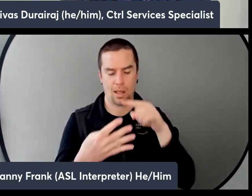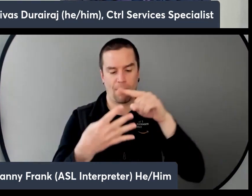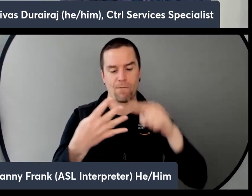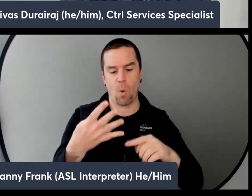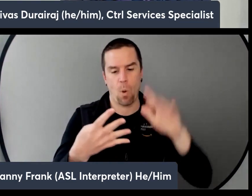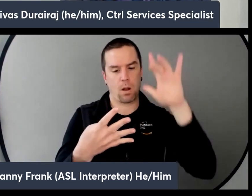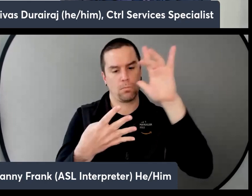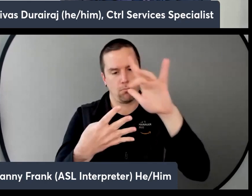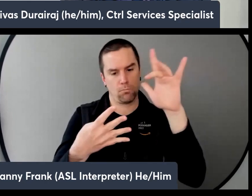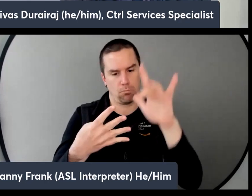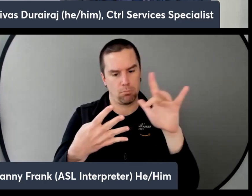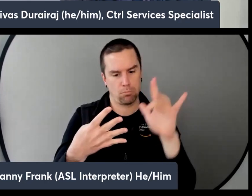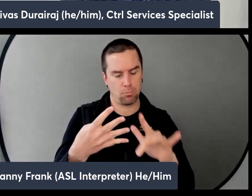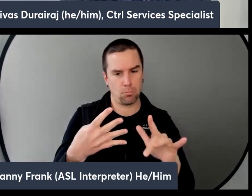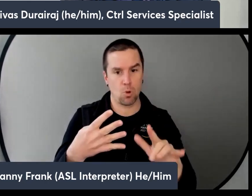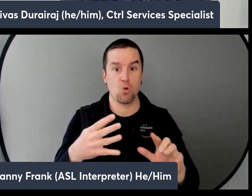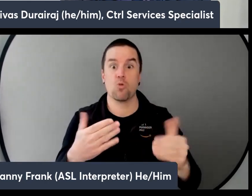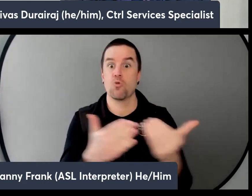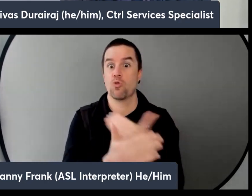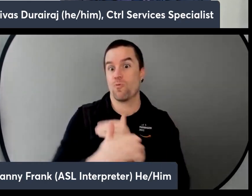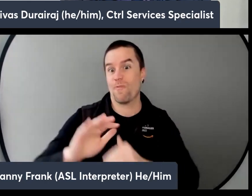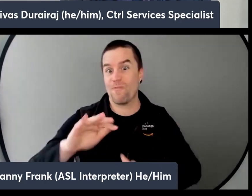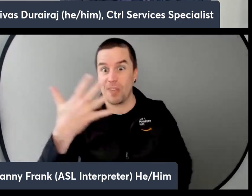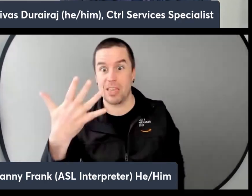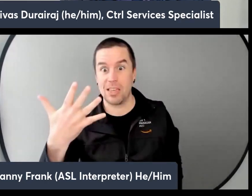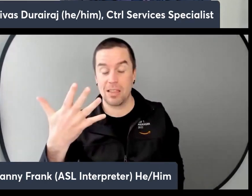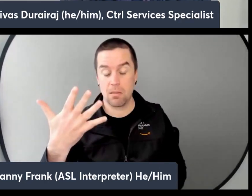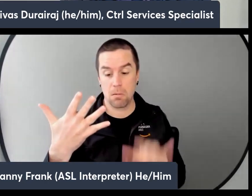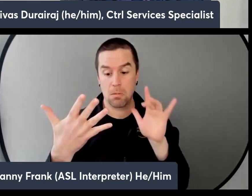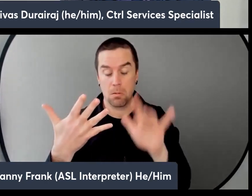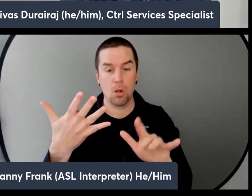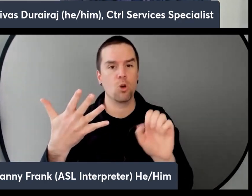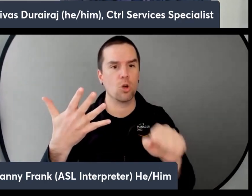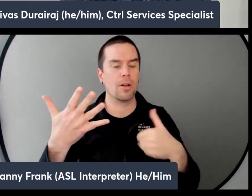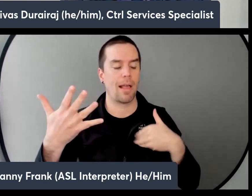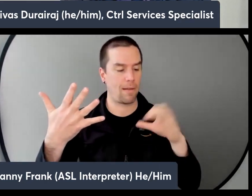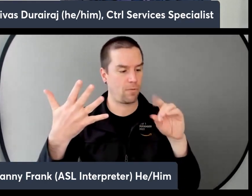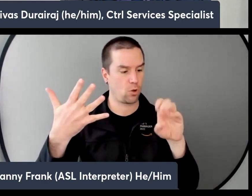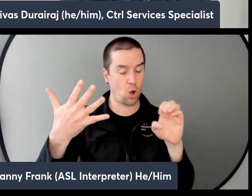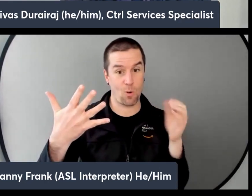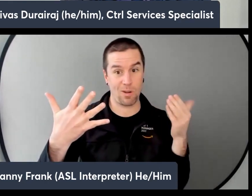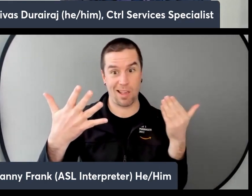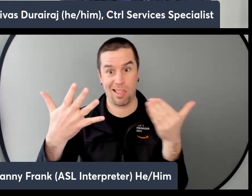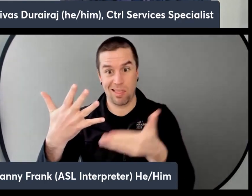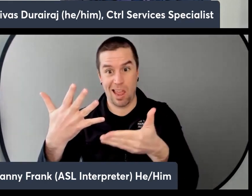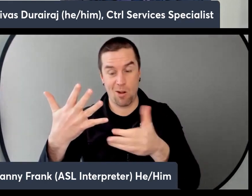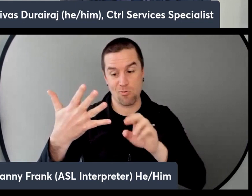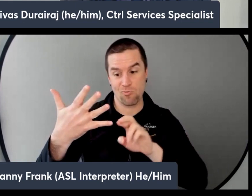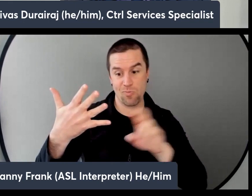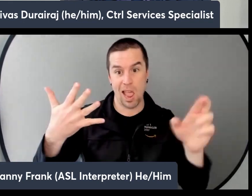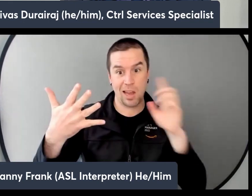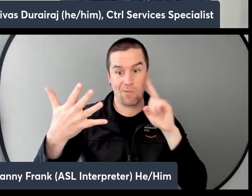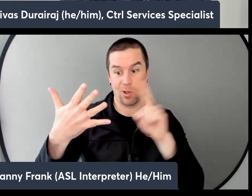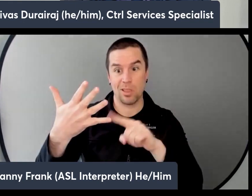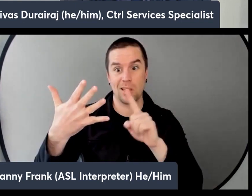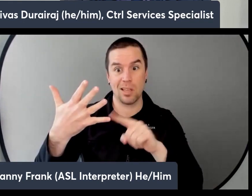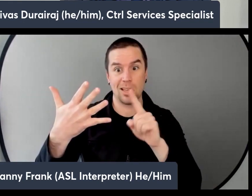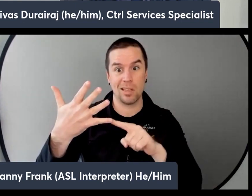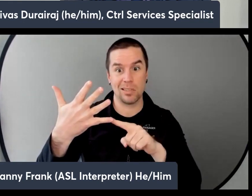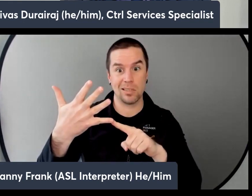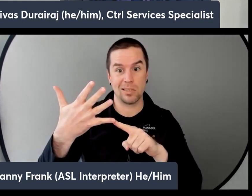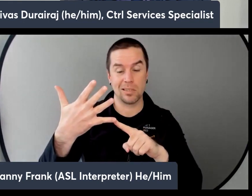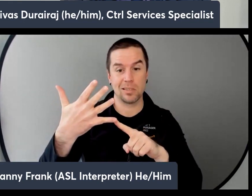and there was a new feature, a fifth button. You can have the code there for that button and it would just be like